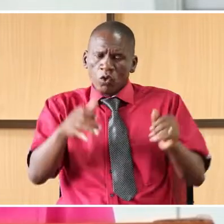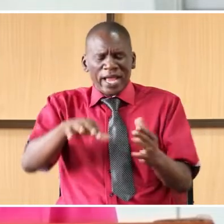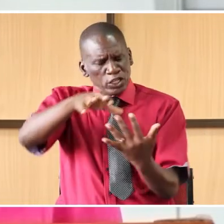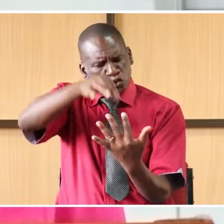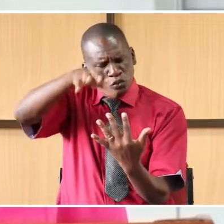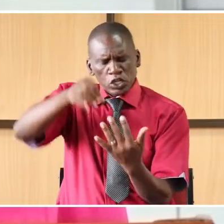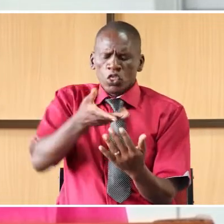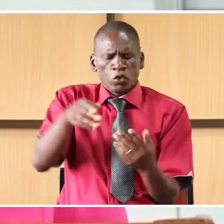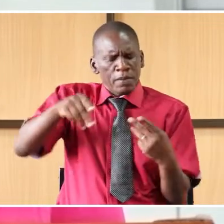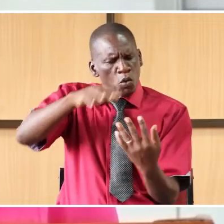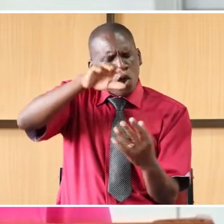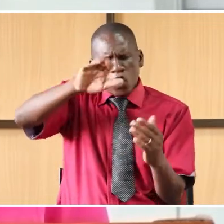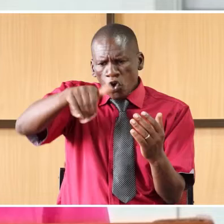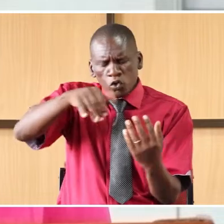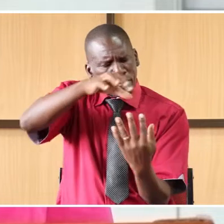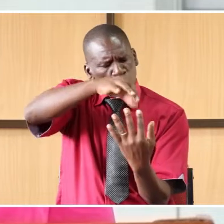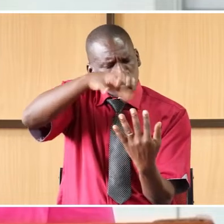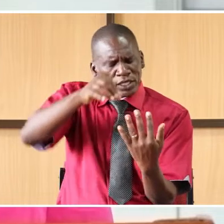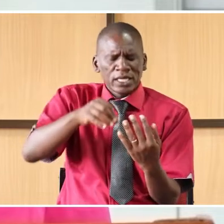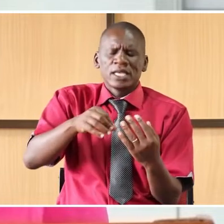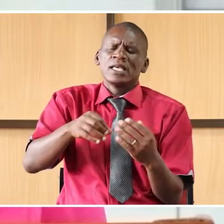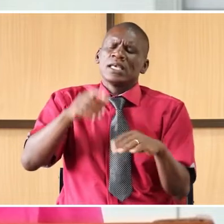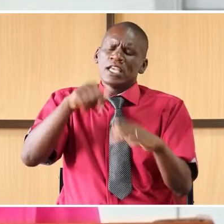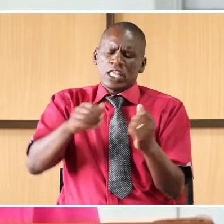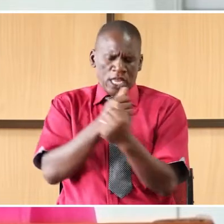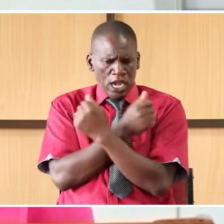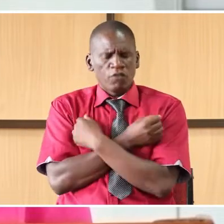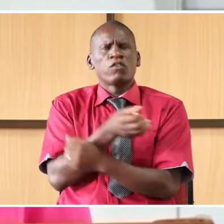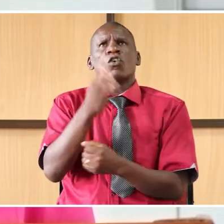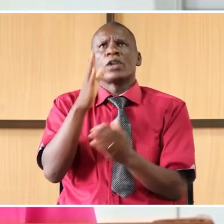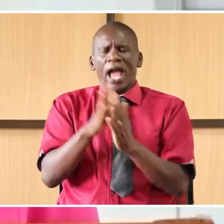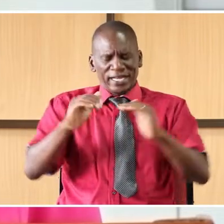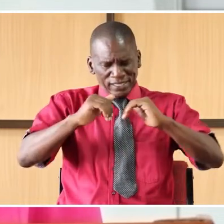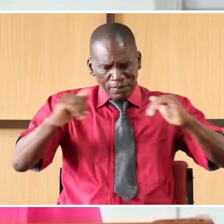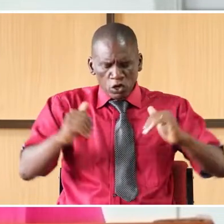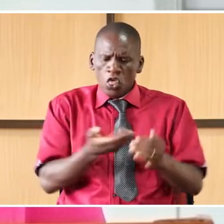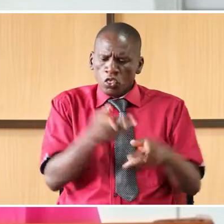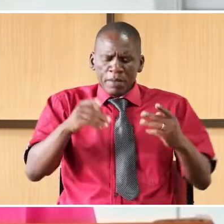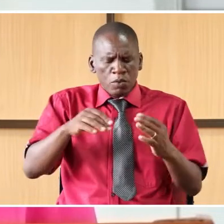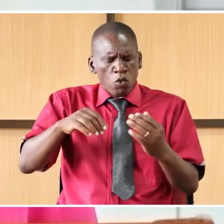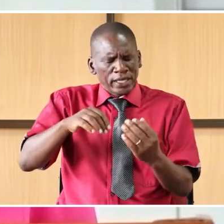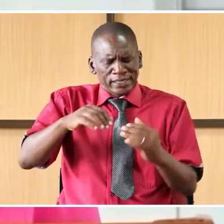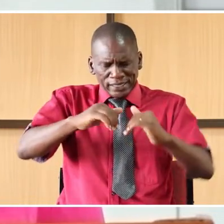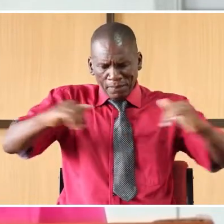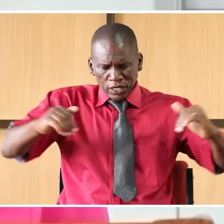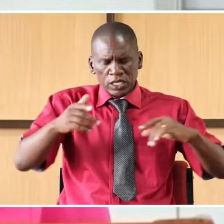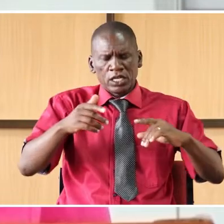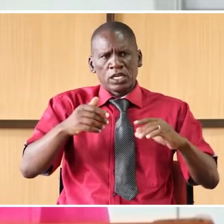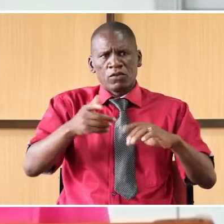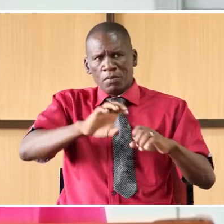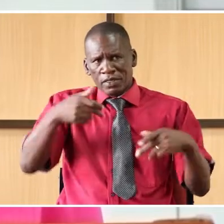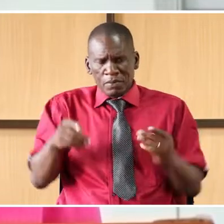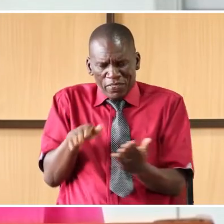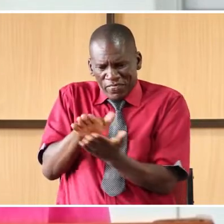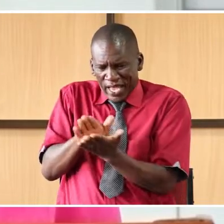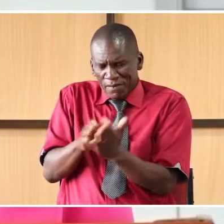chosen, dearly beloved of God, the Father, and separated, those who are set apart and